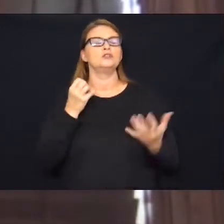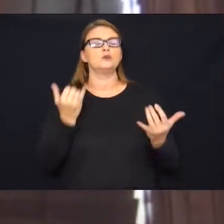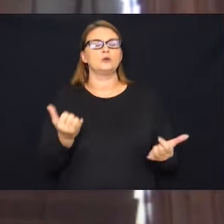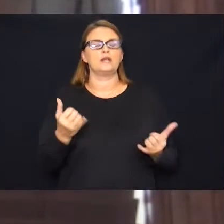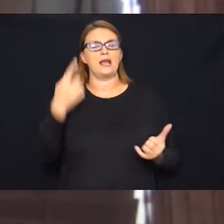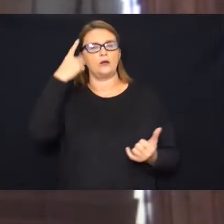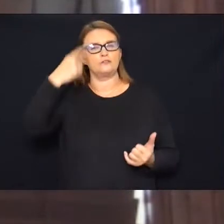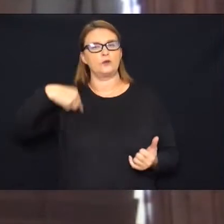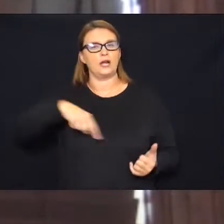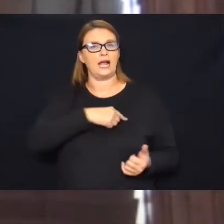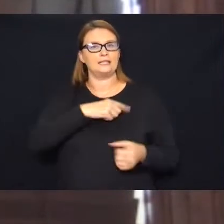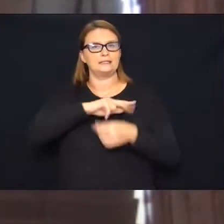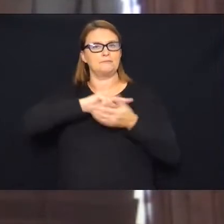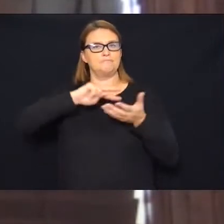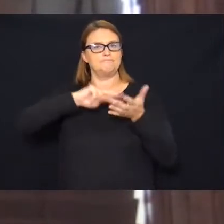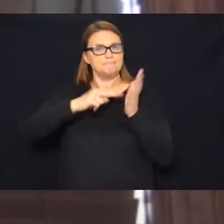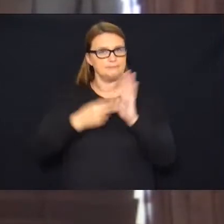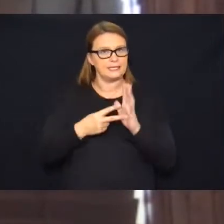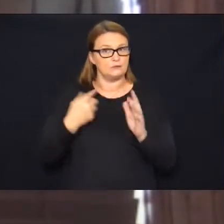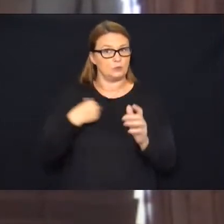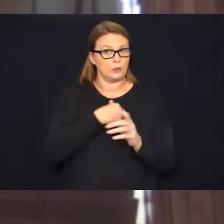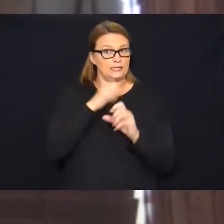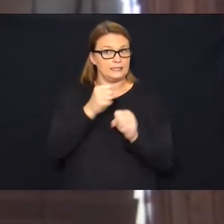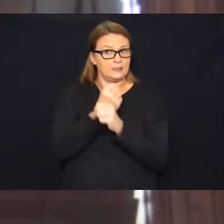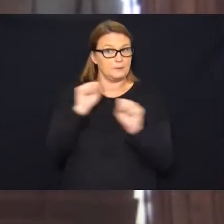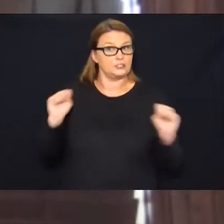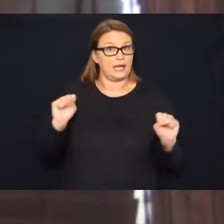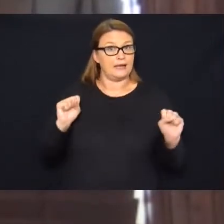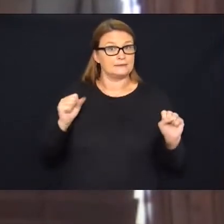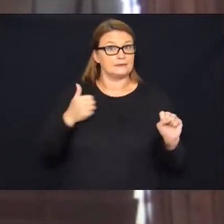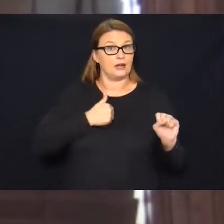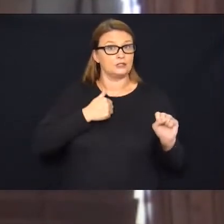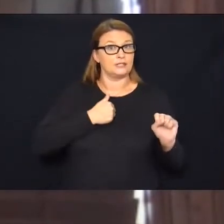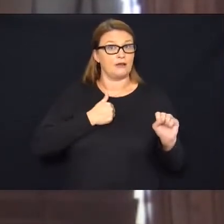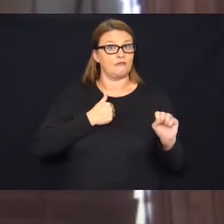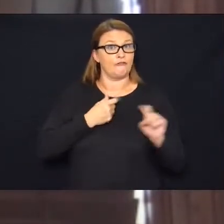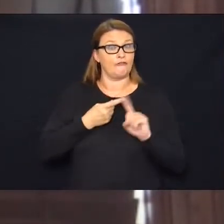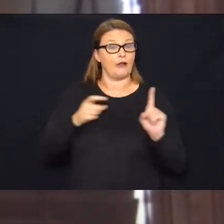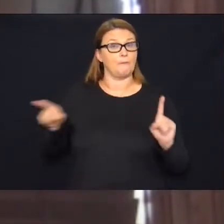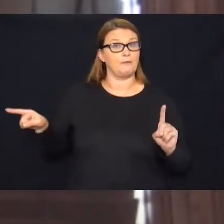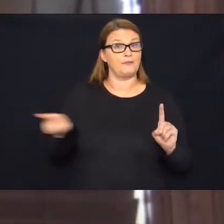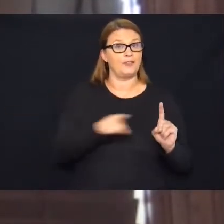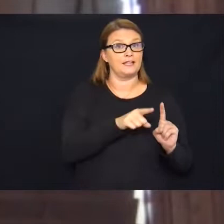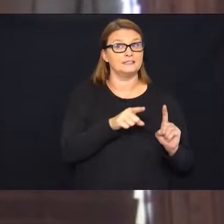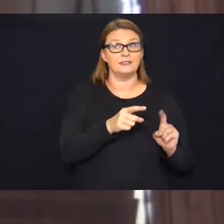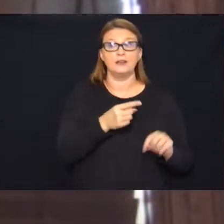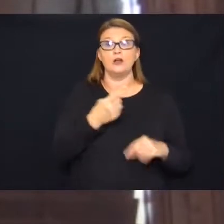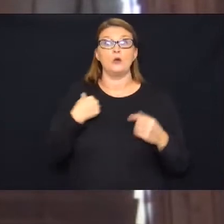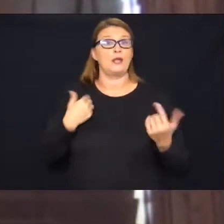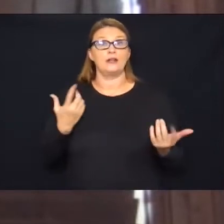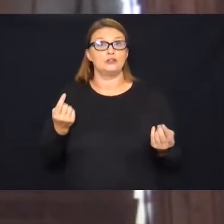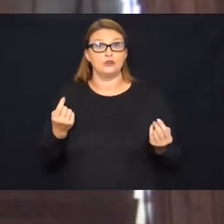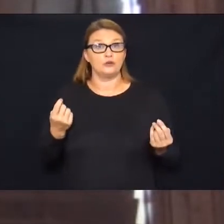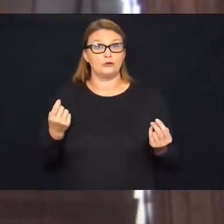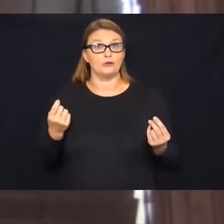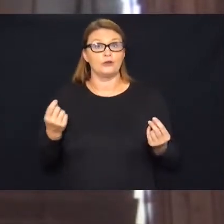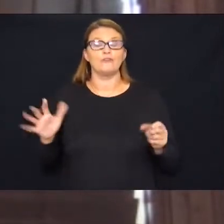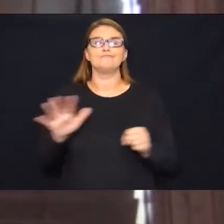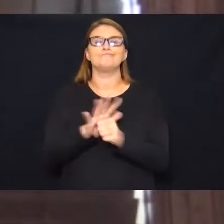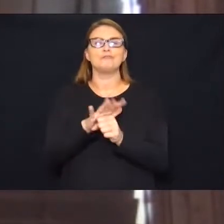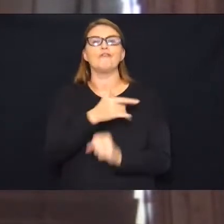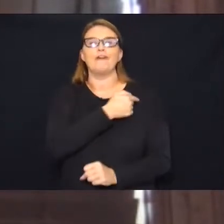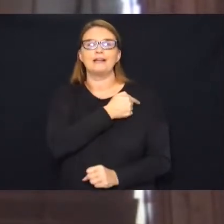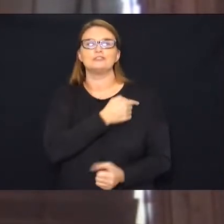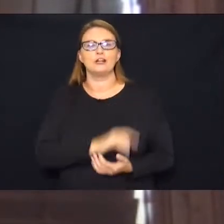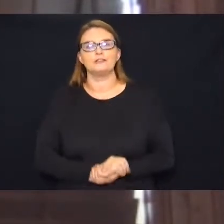more fit to deal with the virus. And the fitness comes, as Dr. Amjad said, from full